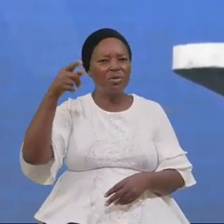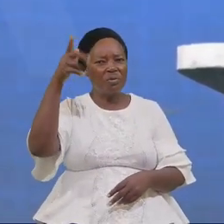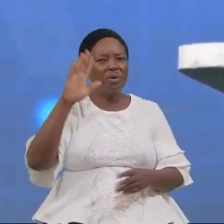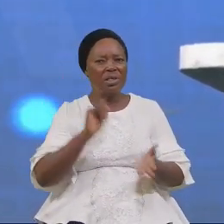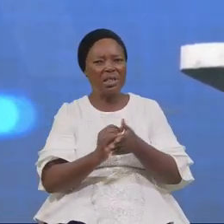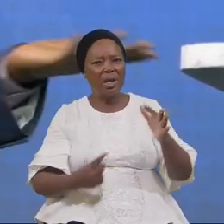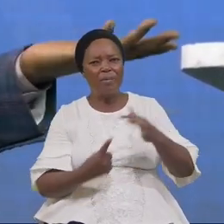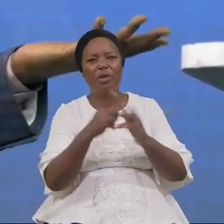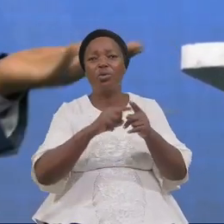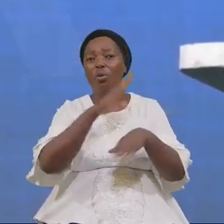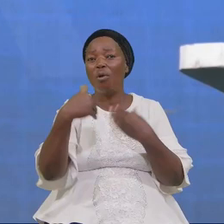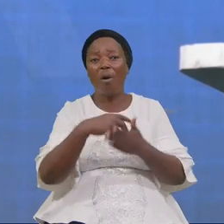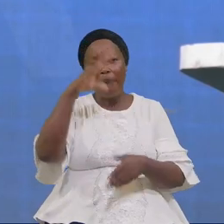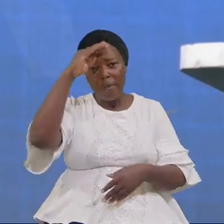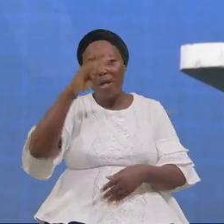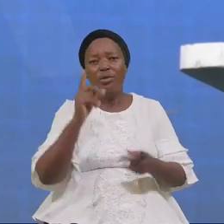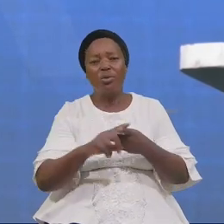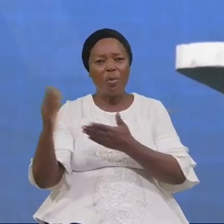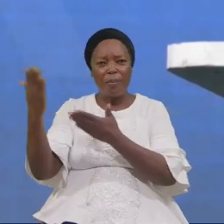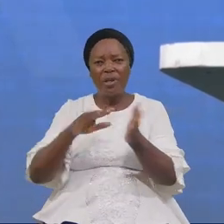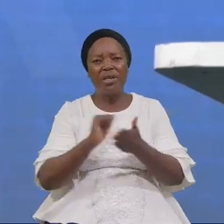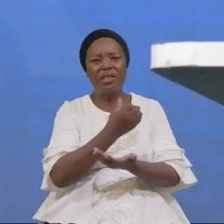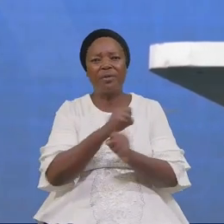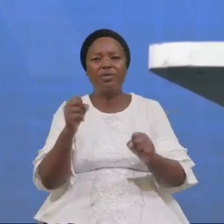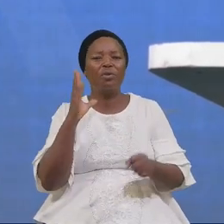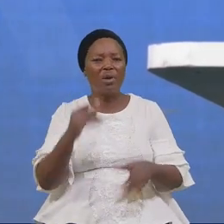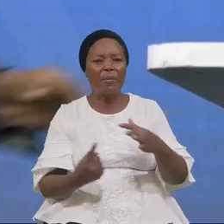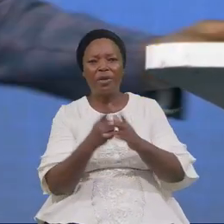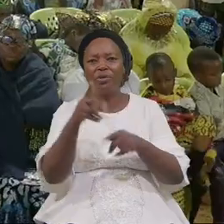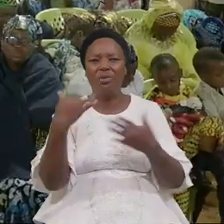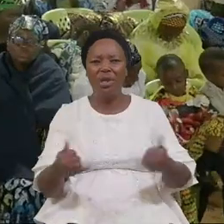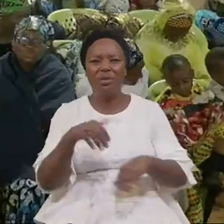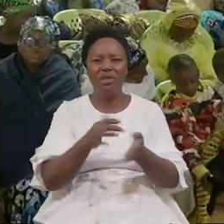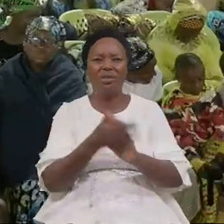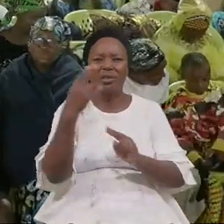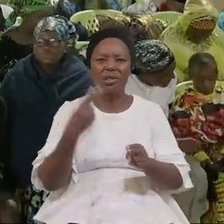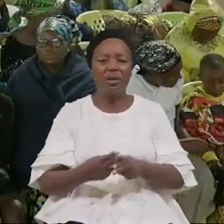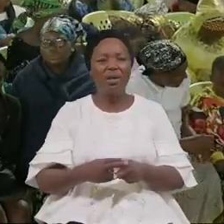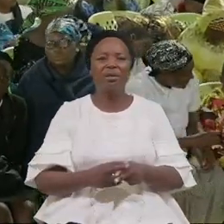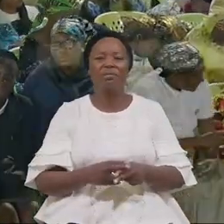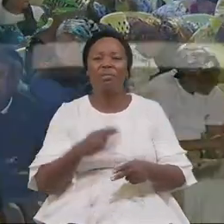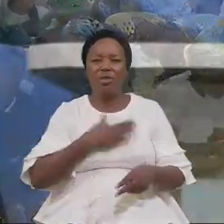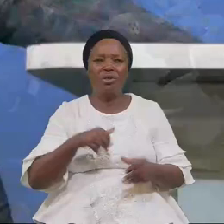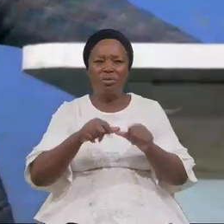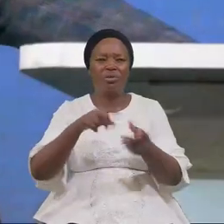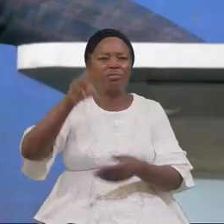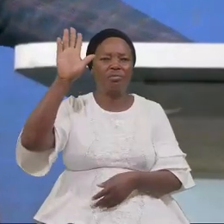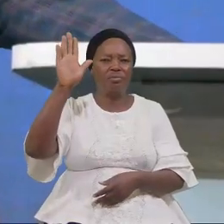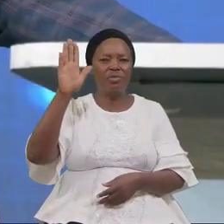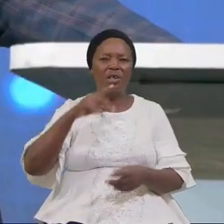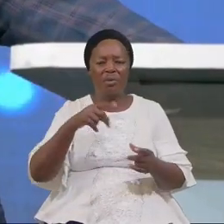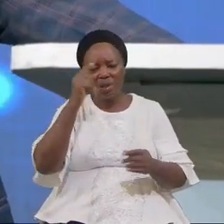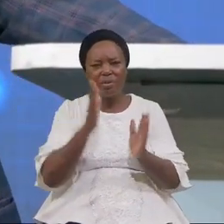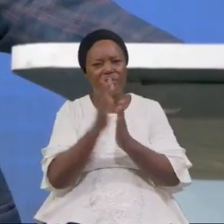appears unto all men to bring that salvation will appear to you right there. Keep that hand up. I'm praying for you now.